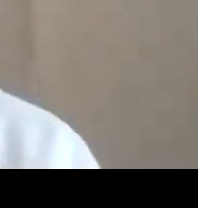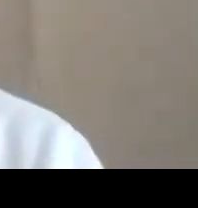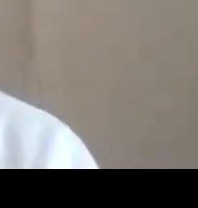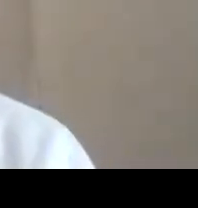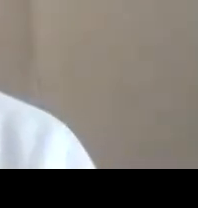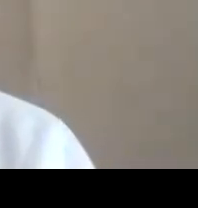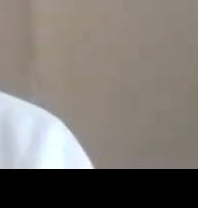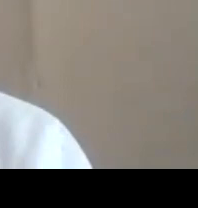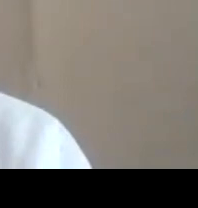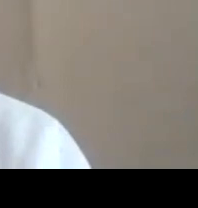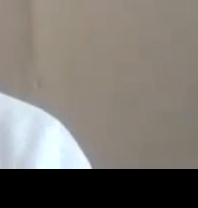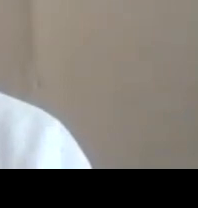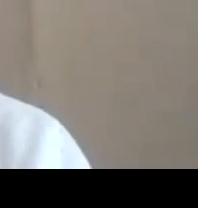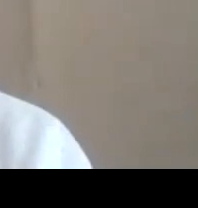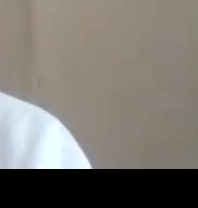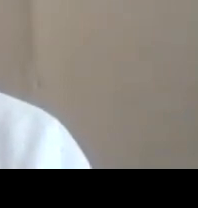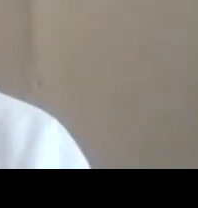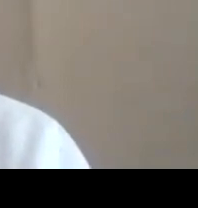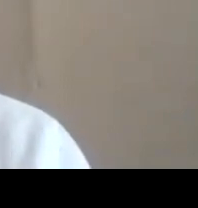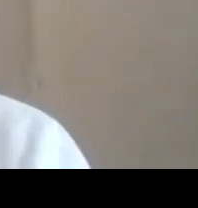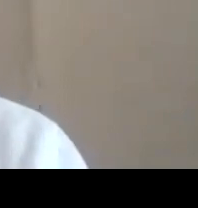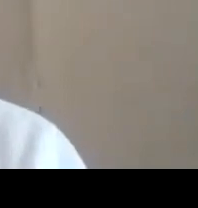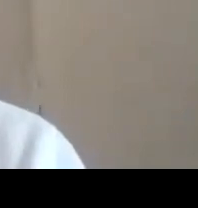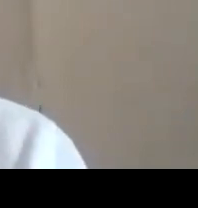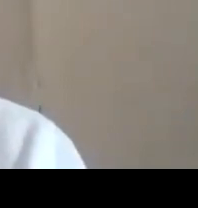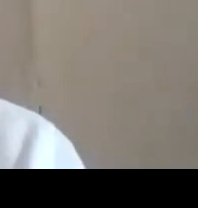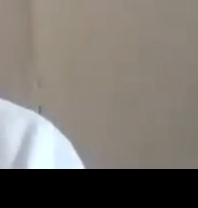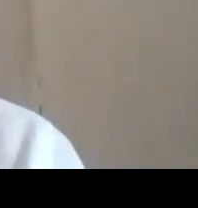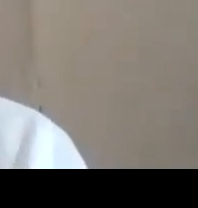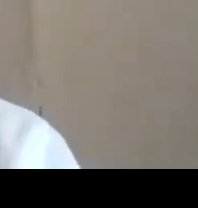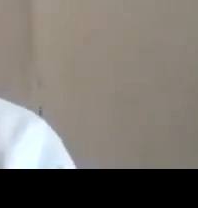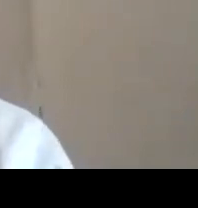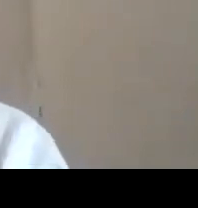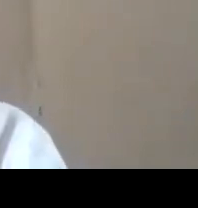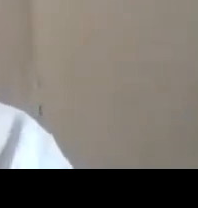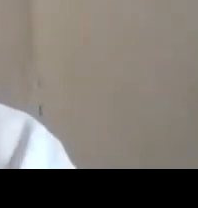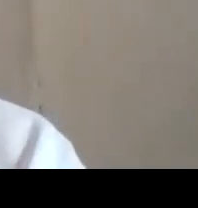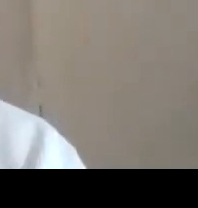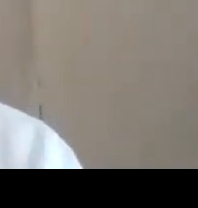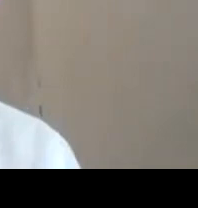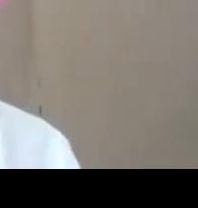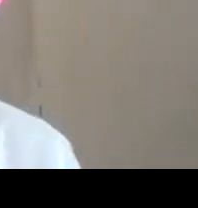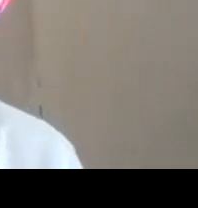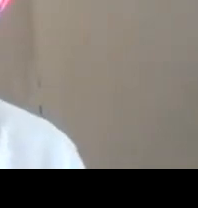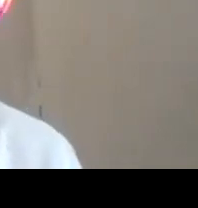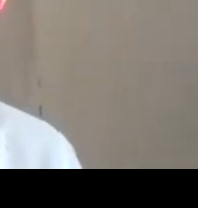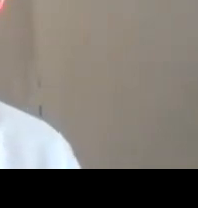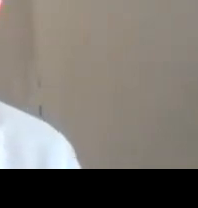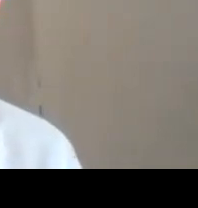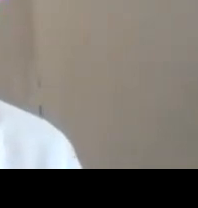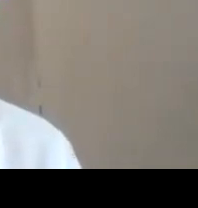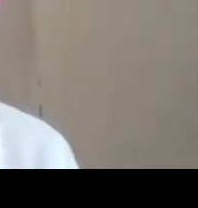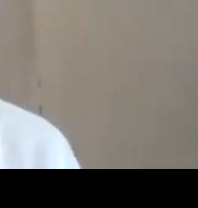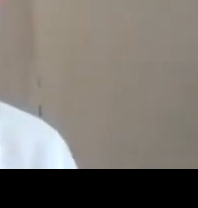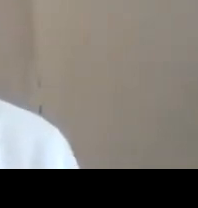Have, intent, expect, know how. Very good. Have it and expect know how. Okay. Đọc 10 này, 10 từ đó là đọc nhẩm cho thuộc này. Like